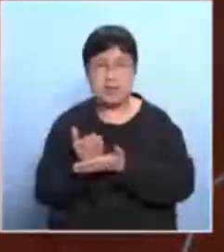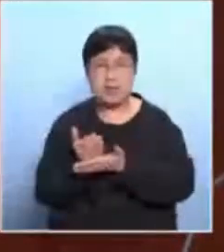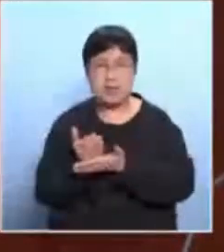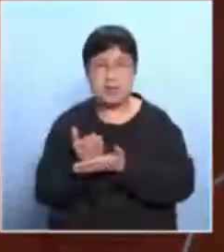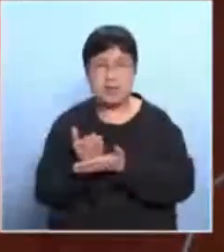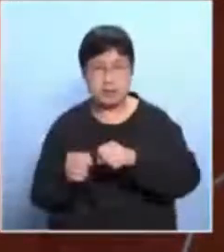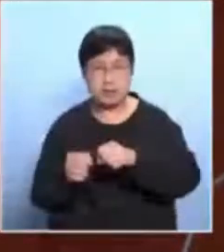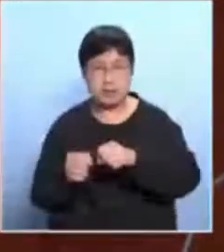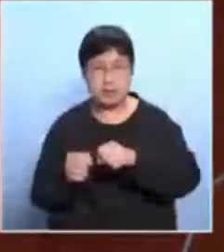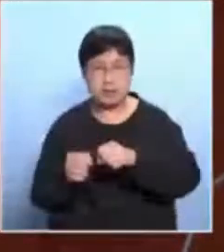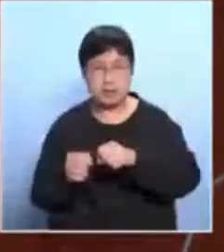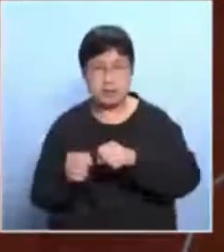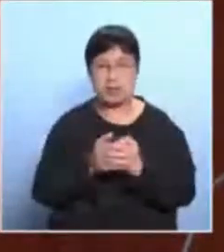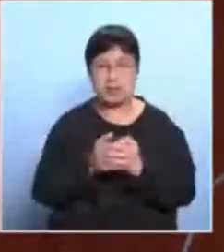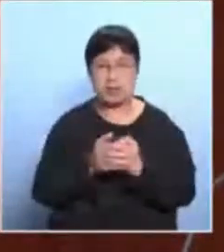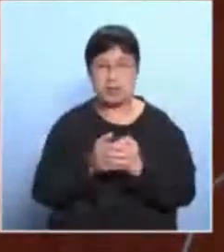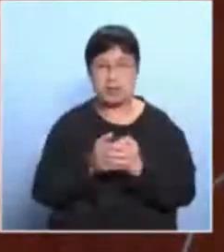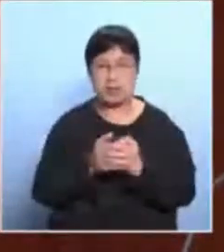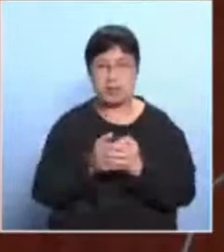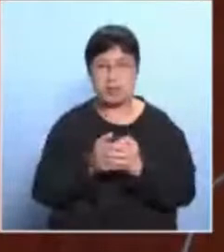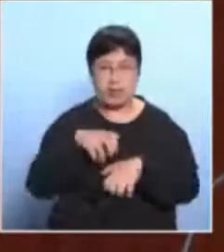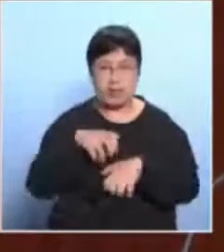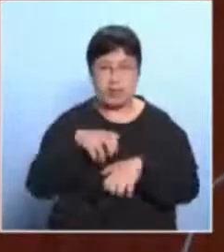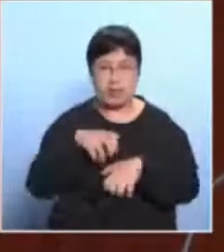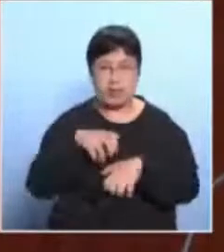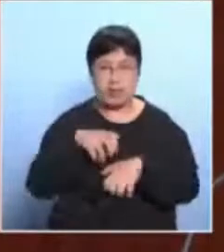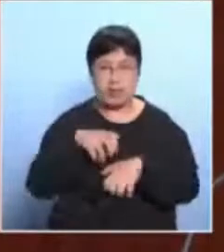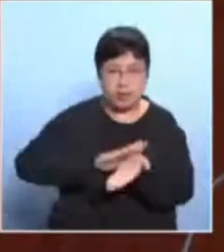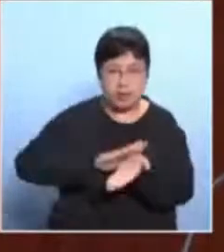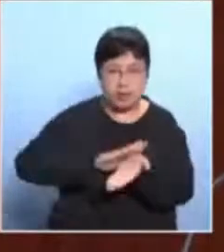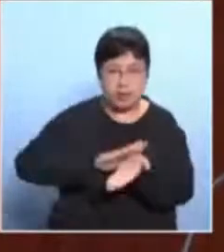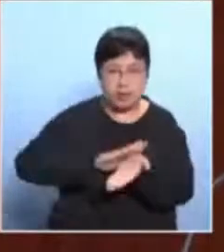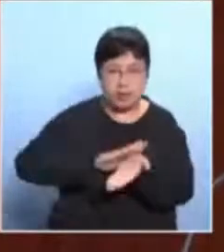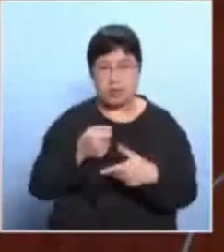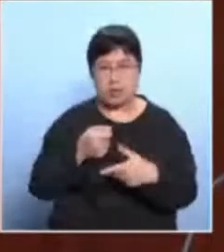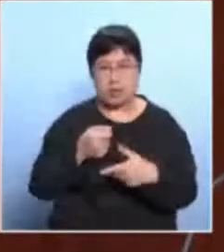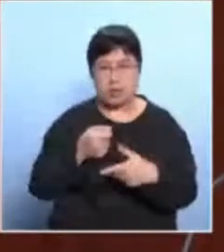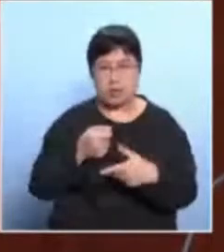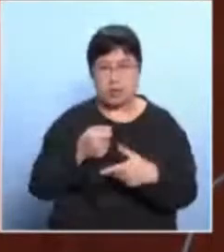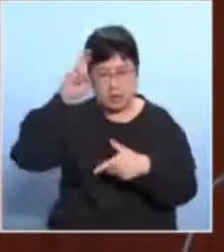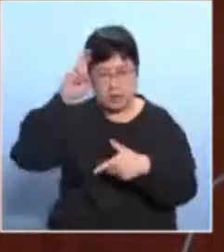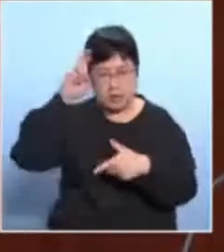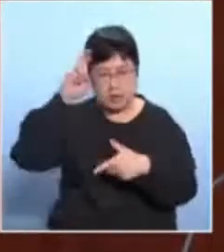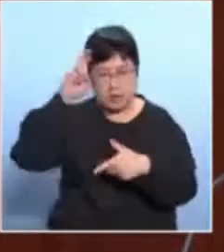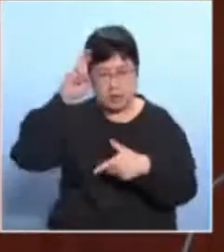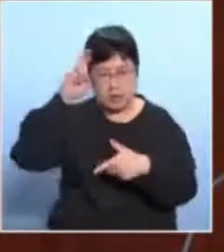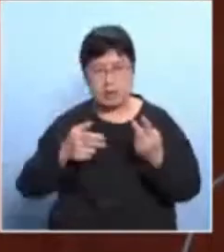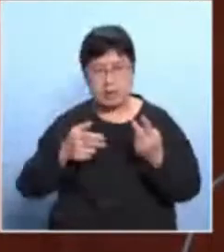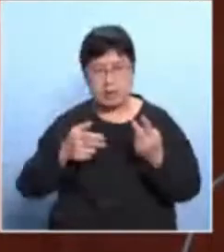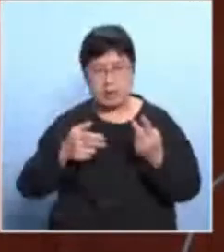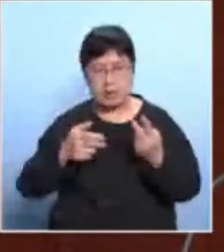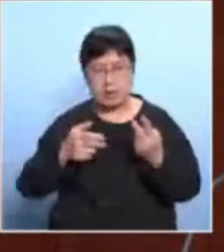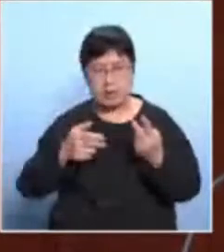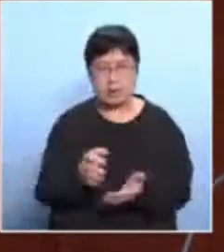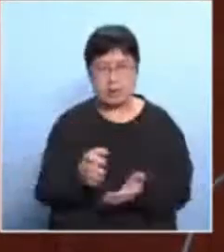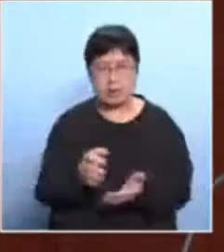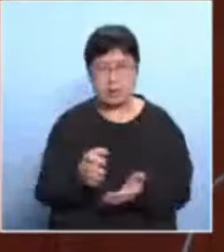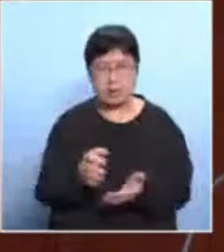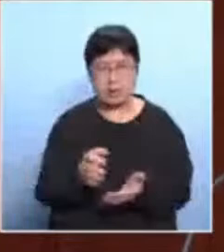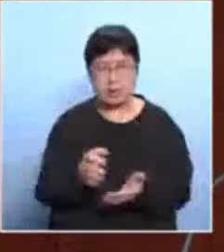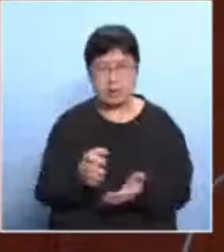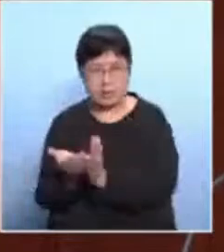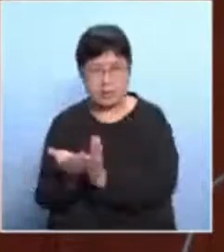development of the Greater Bay Area International Clinical Trial Center in Shenzhen Park. The spatial planning of the